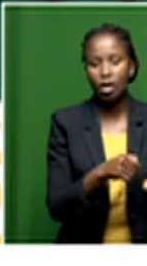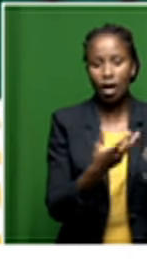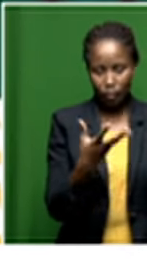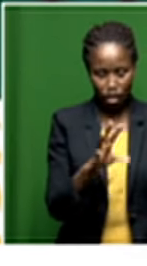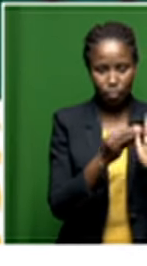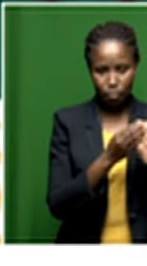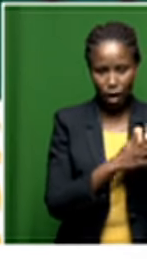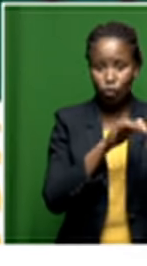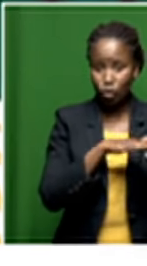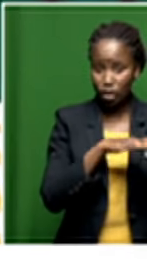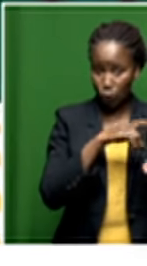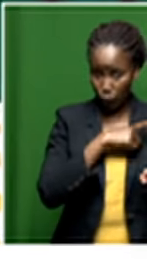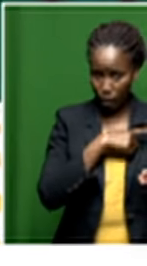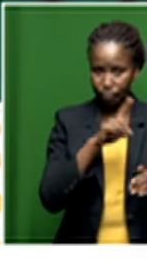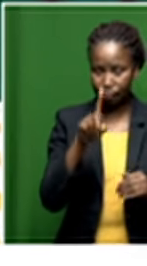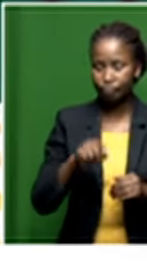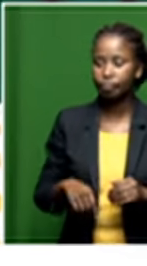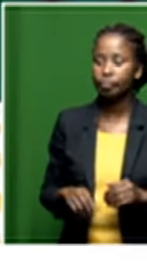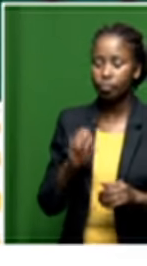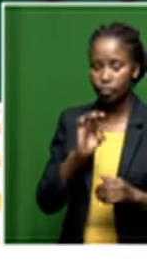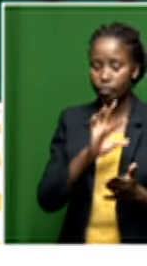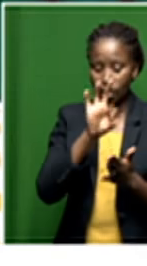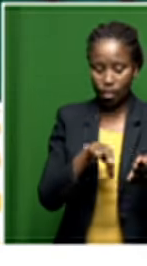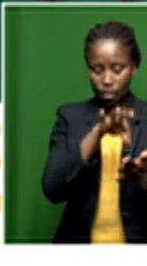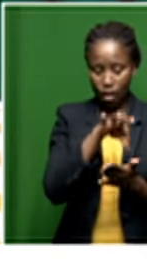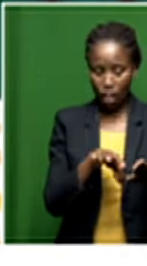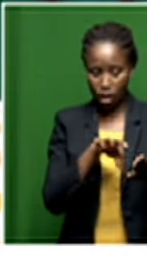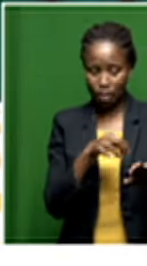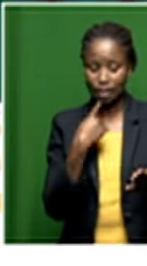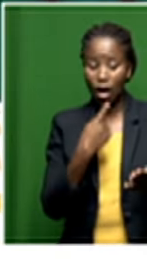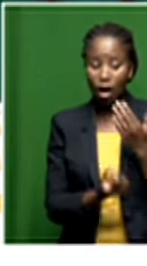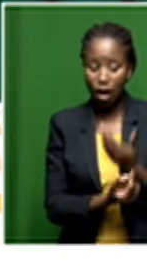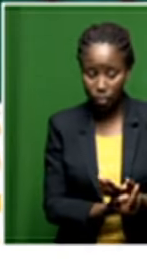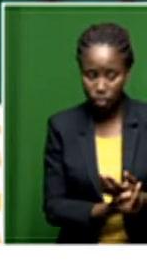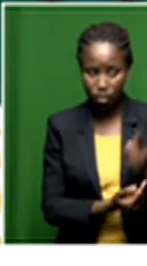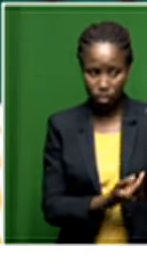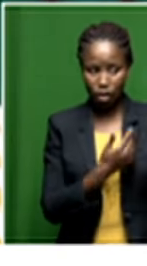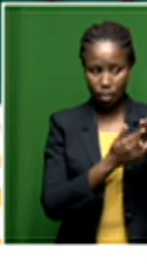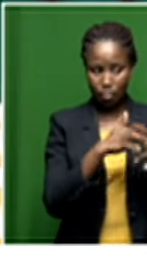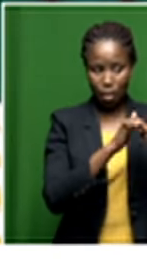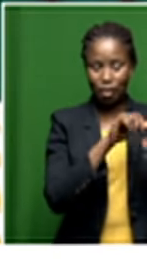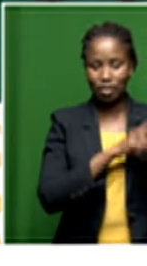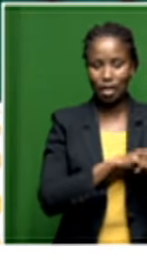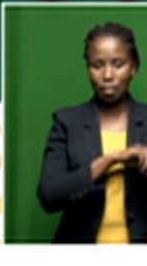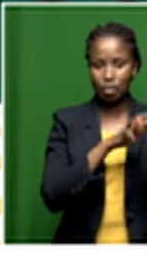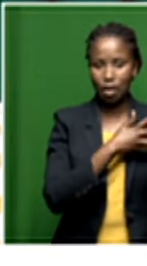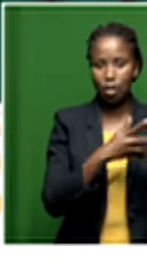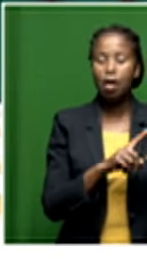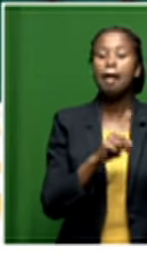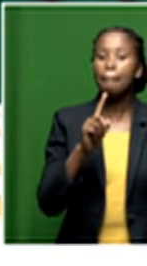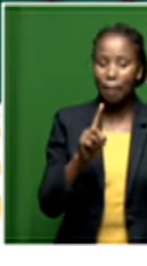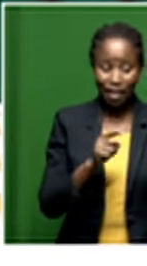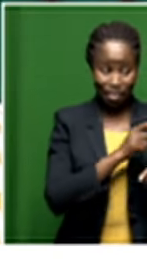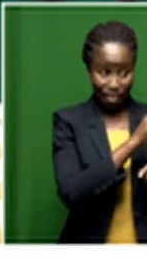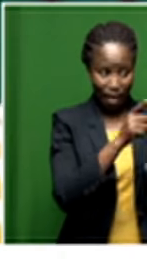reasons. One, when the election is called, they do the timetable, but they can amend it according